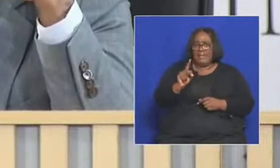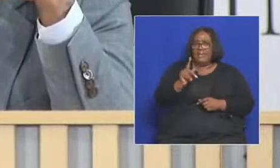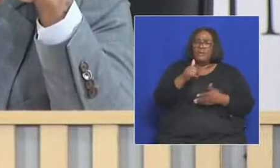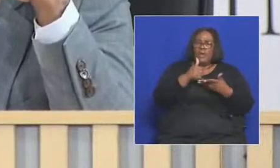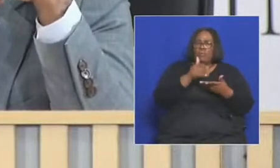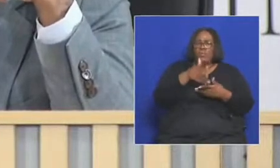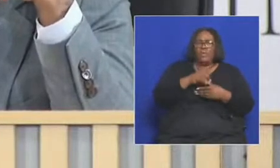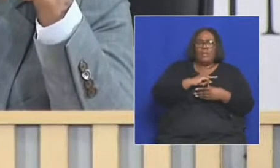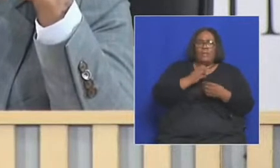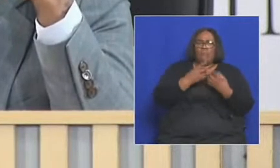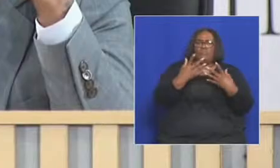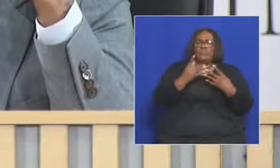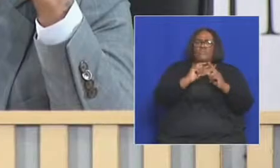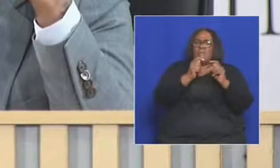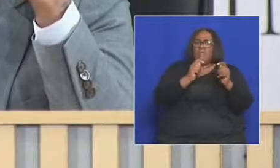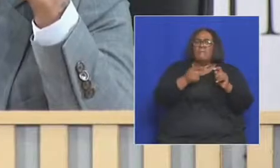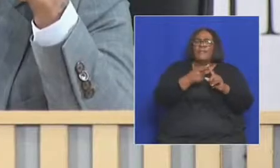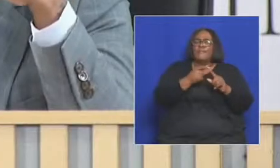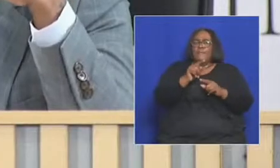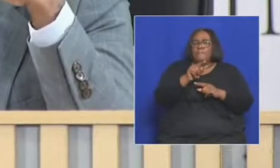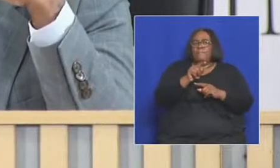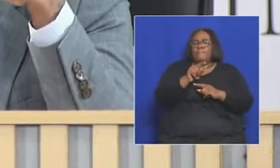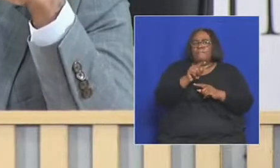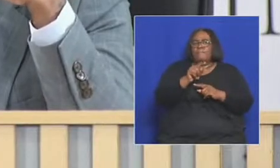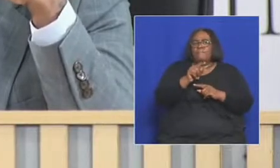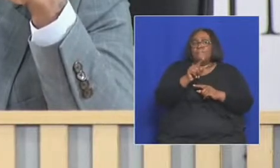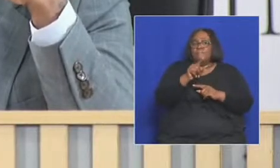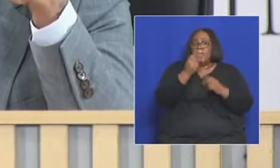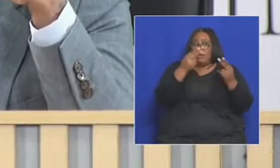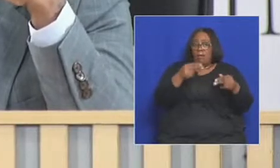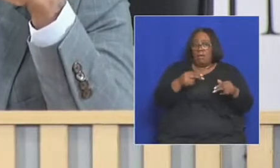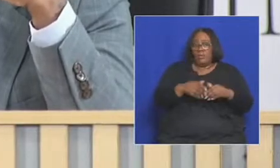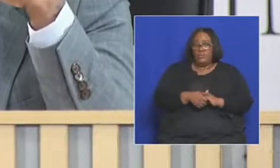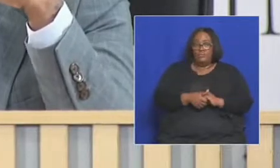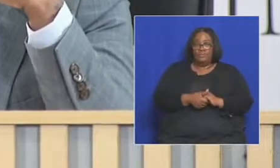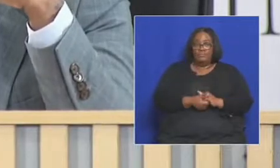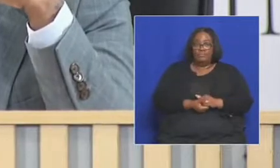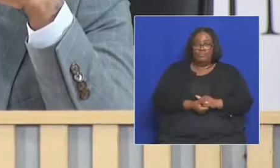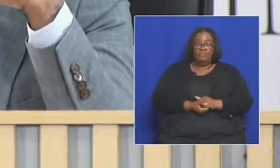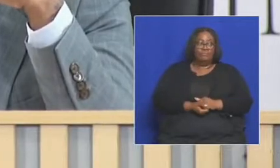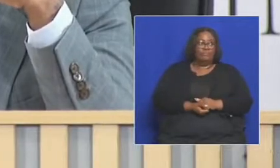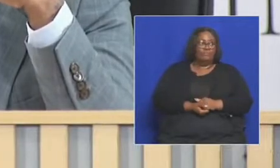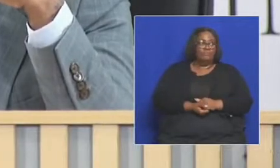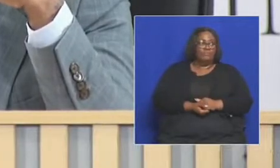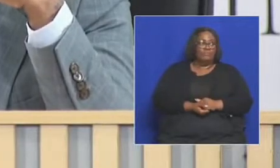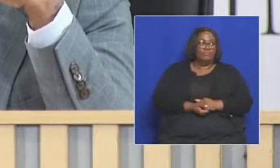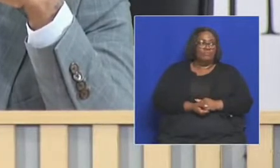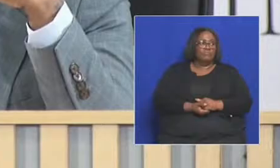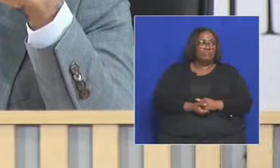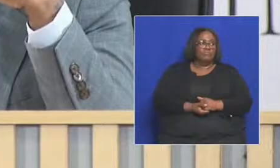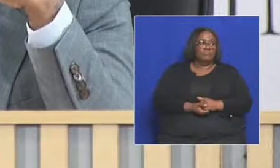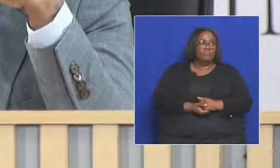Okay. most of the payments. Most of the payments were made from there. Now,